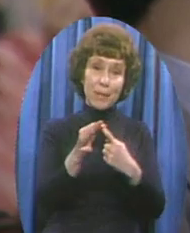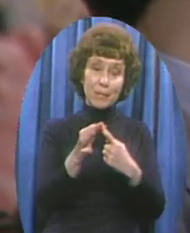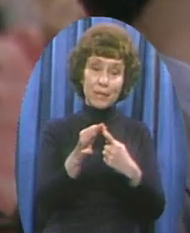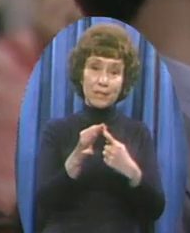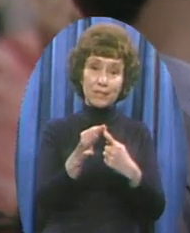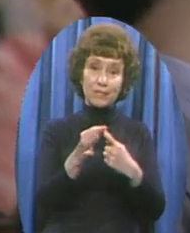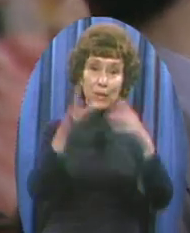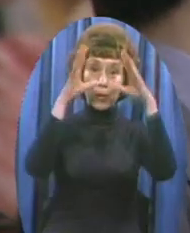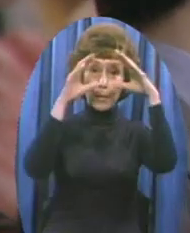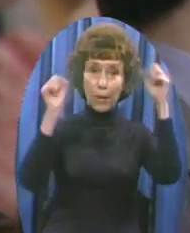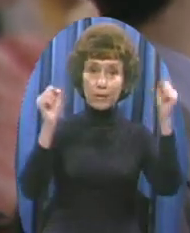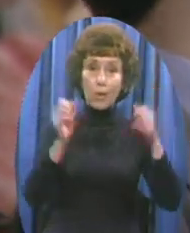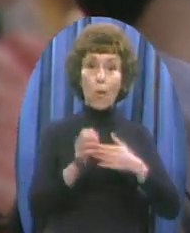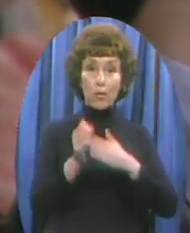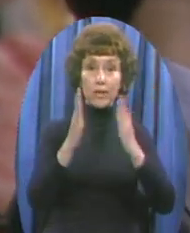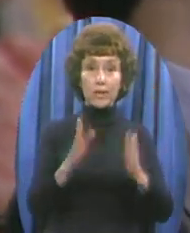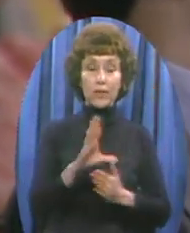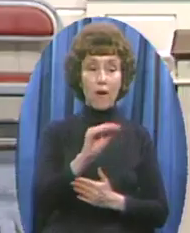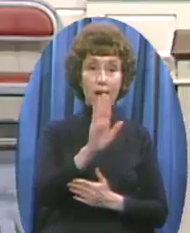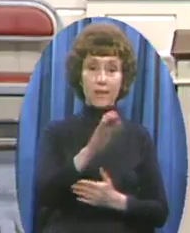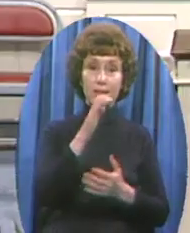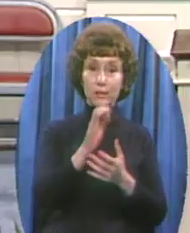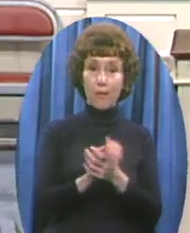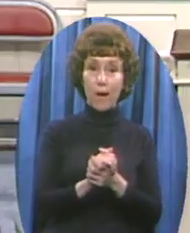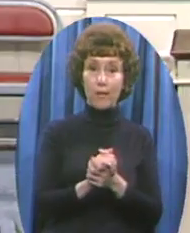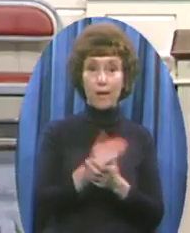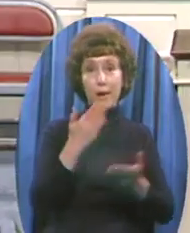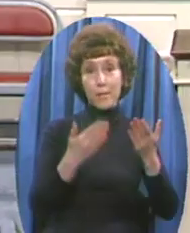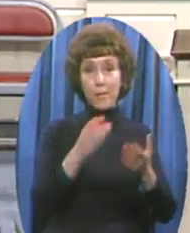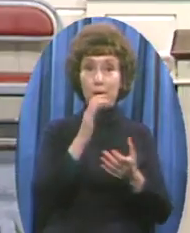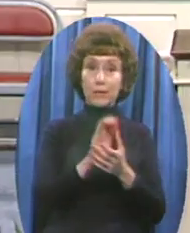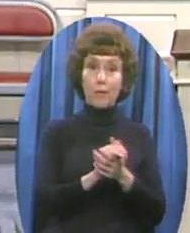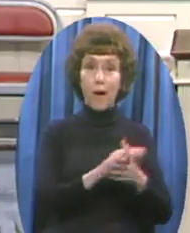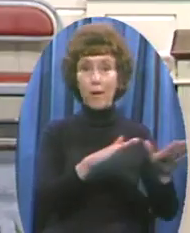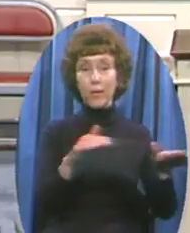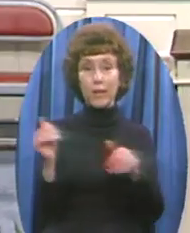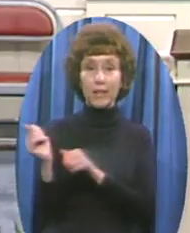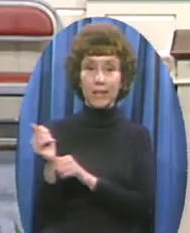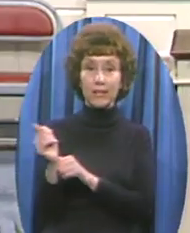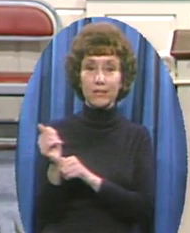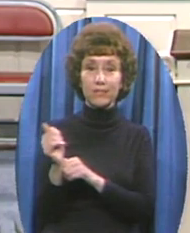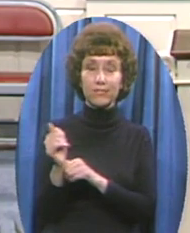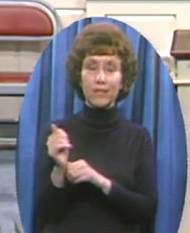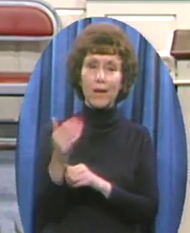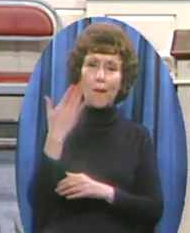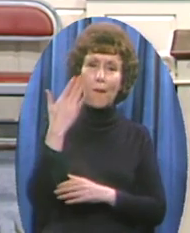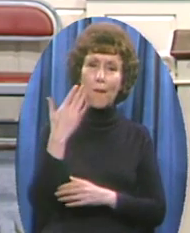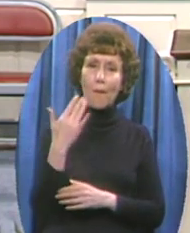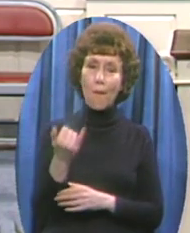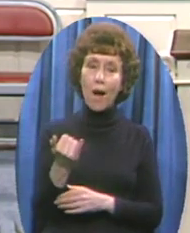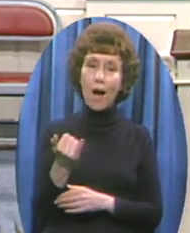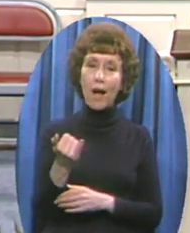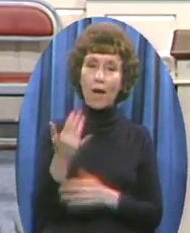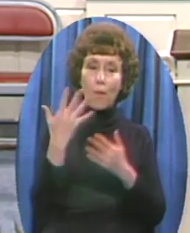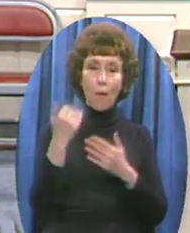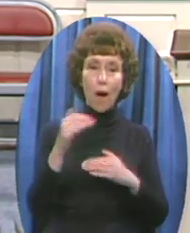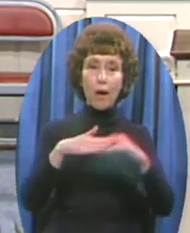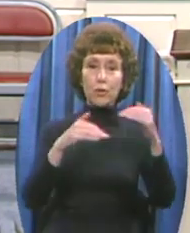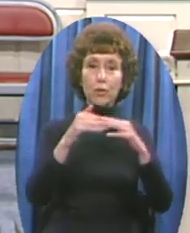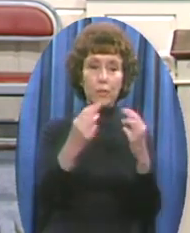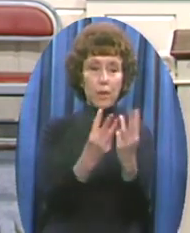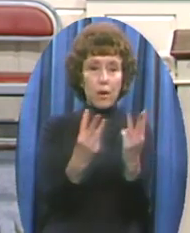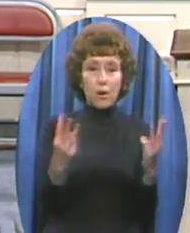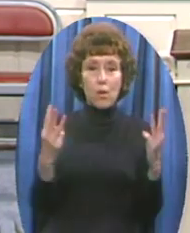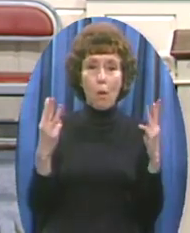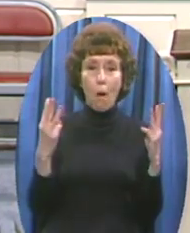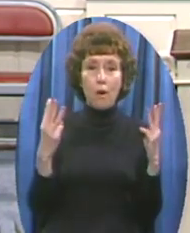the question is, if it's so good, why do you build walls around it to keep people in while we develop quotas to keep